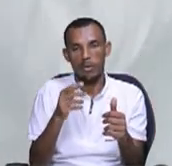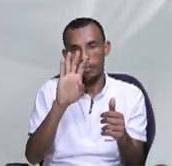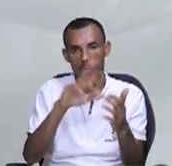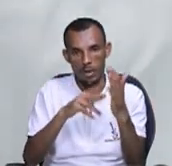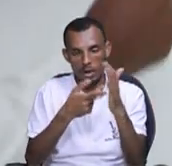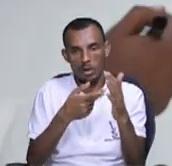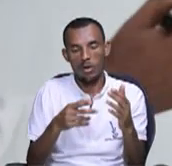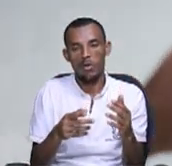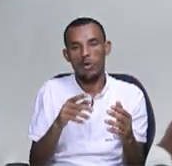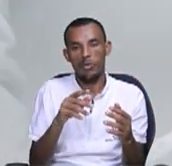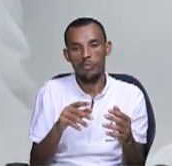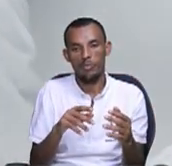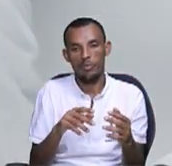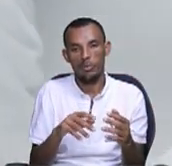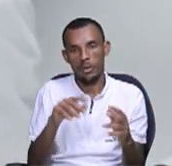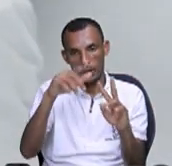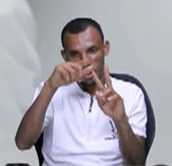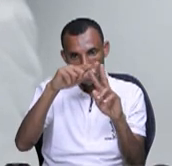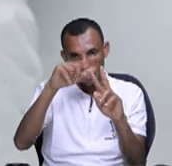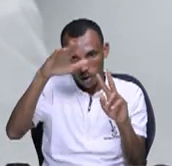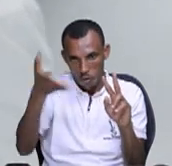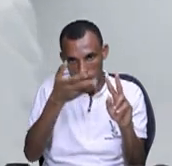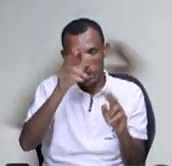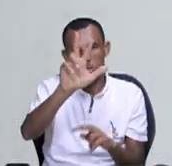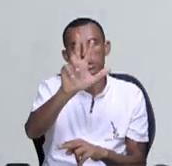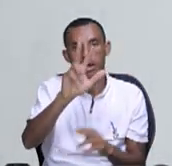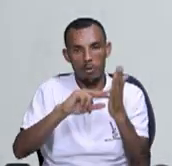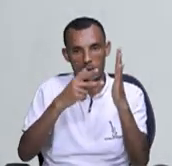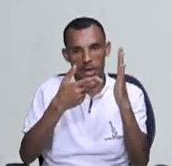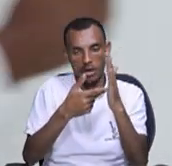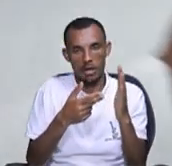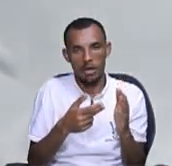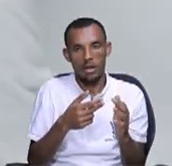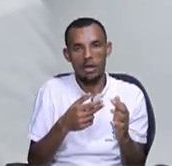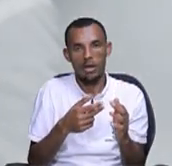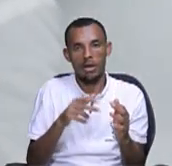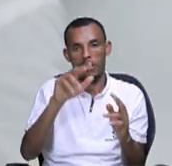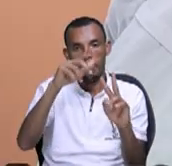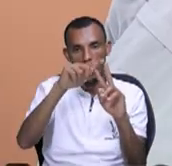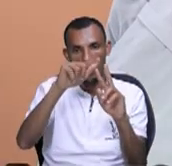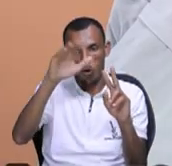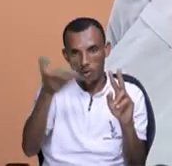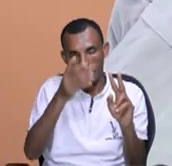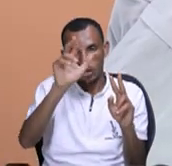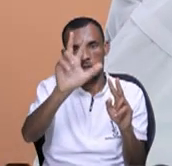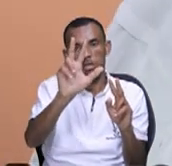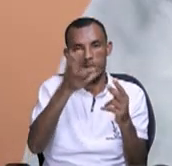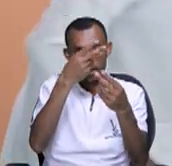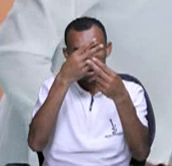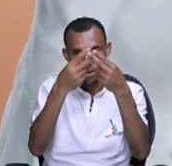B mean, let me convert this one. Pi over 3 mean, this mean pi over